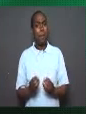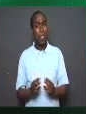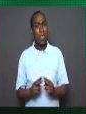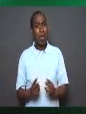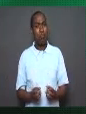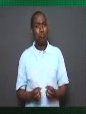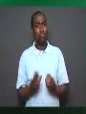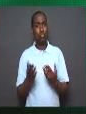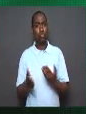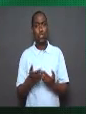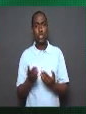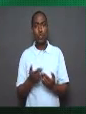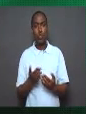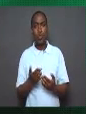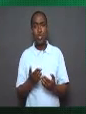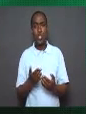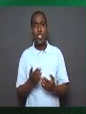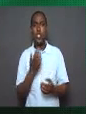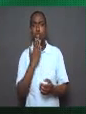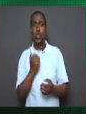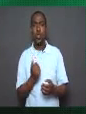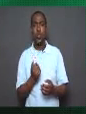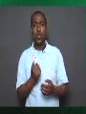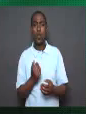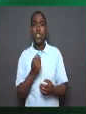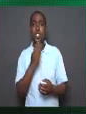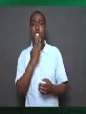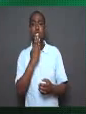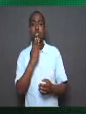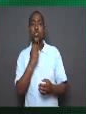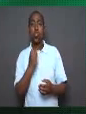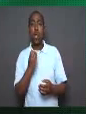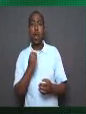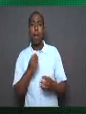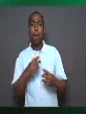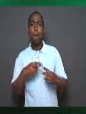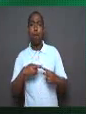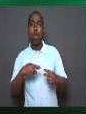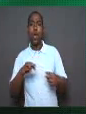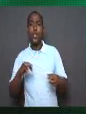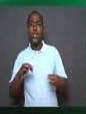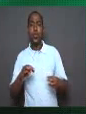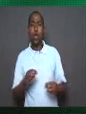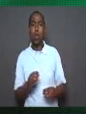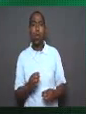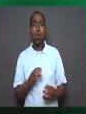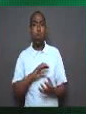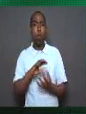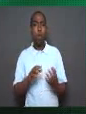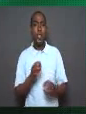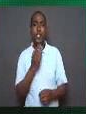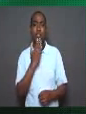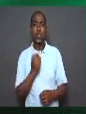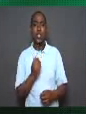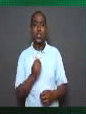or sugar monomers, the complex sugars or polymers attain